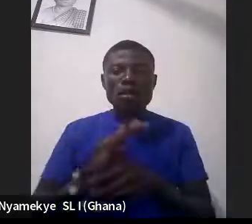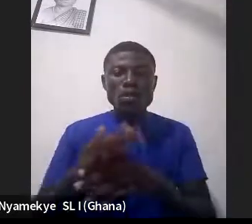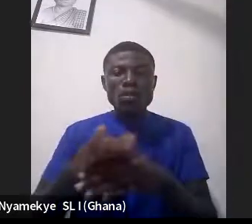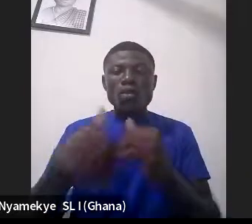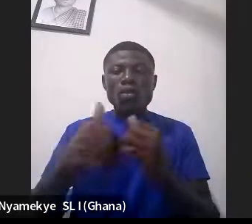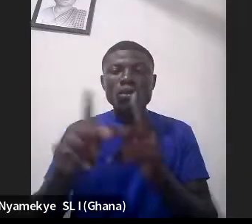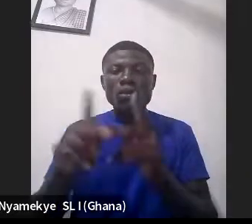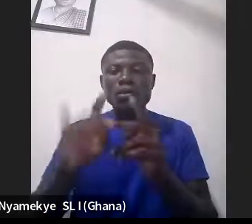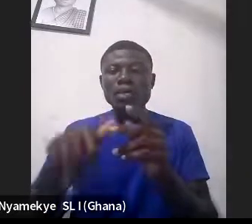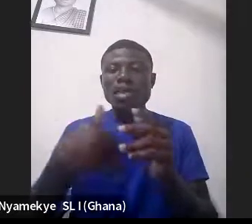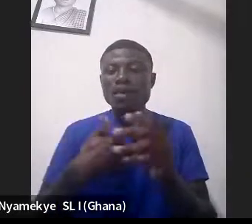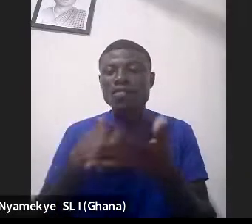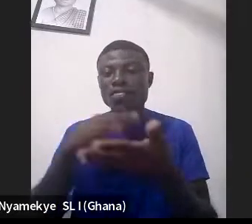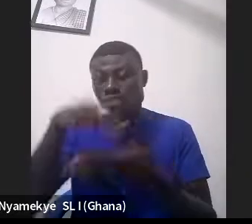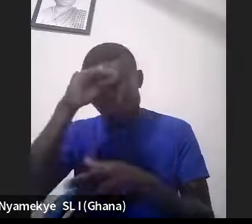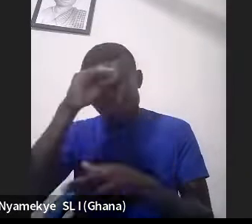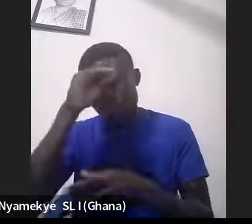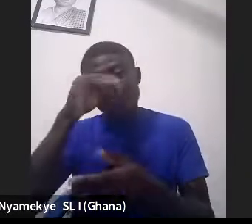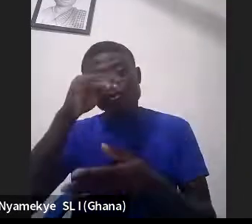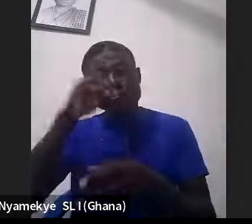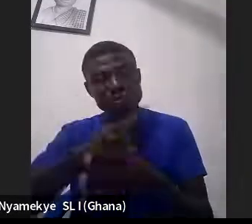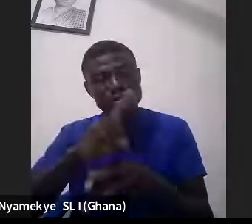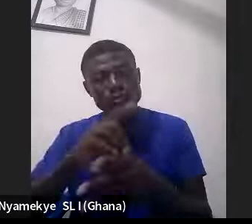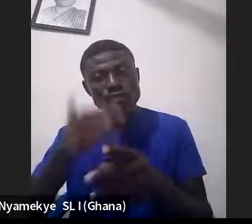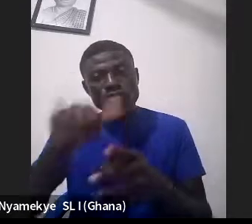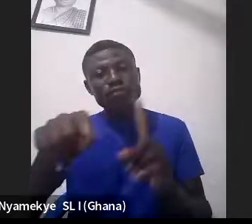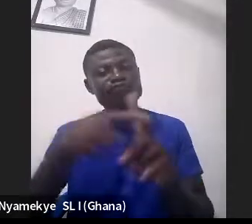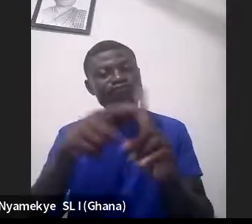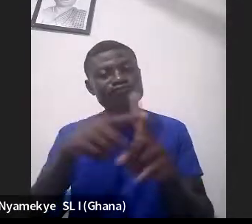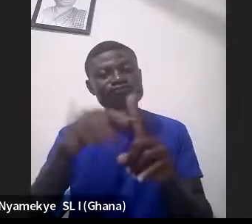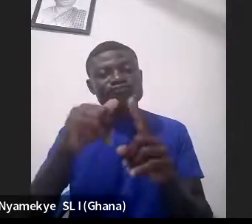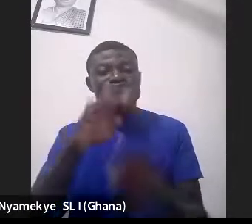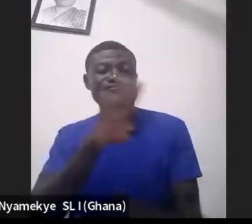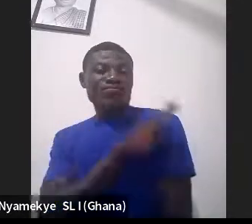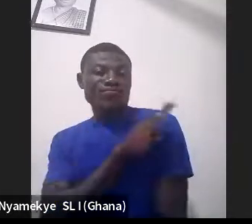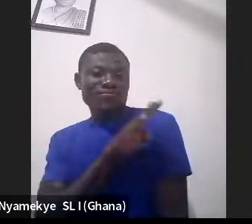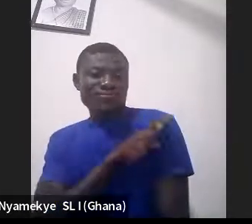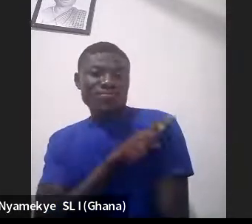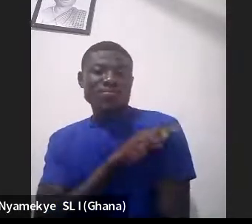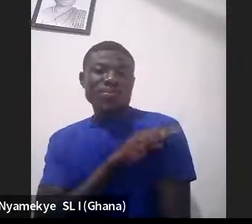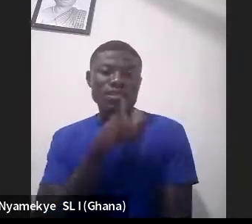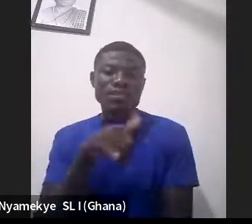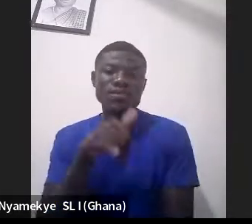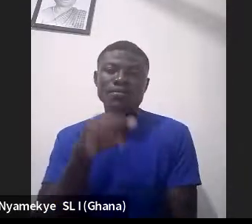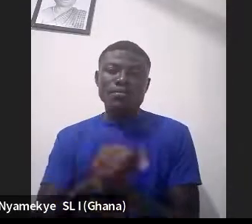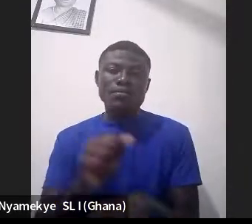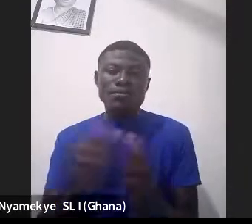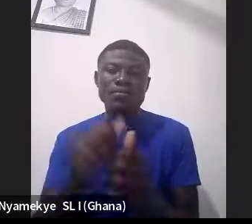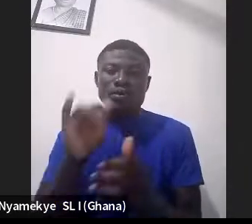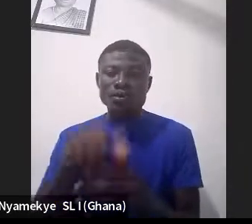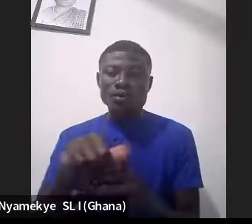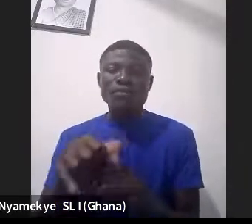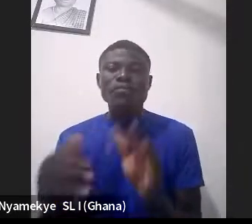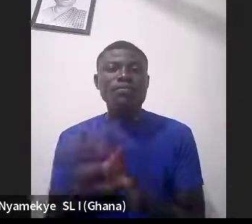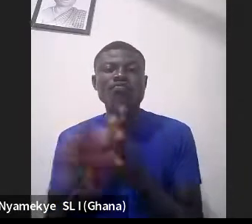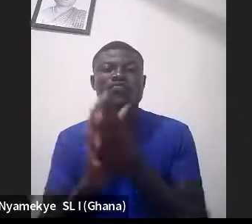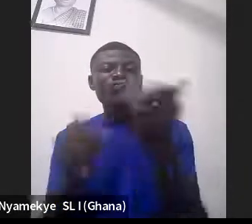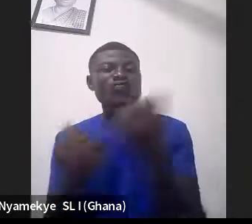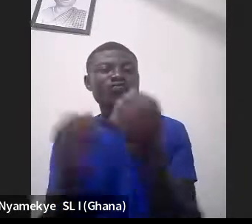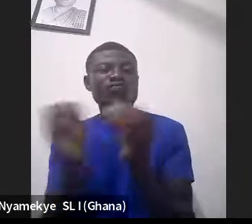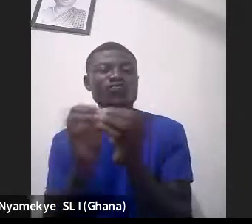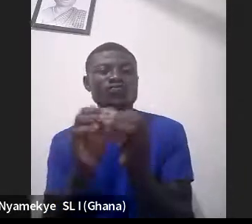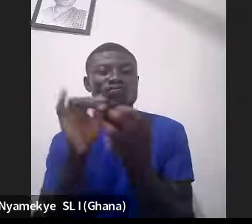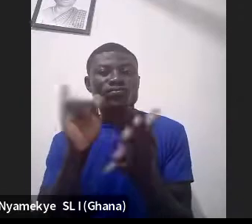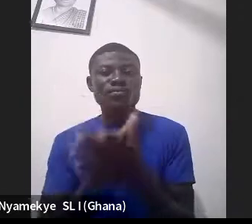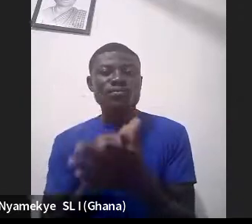very positive. And we have to say that that was Benjamin to a T. It was like that's Benjamin right there. So we